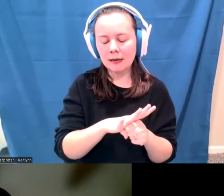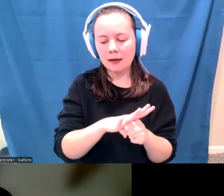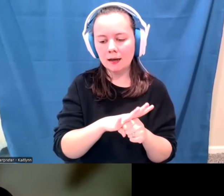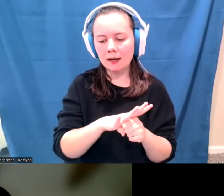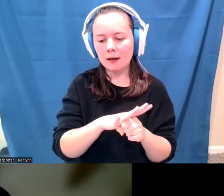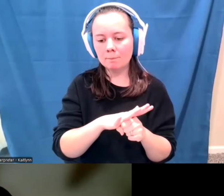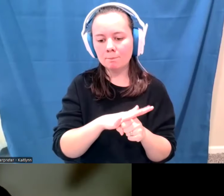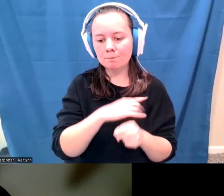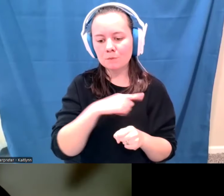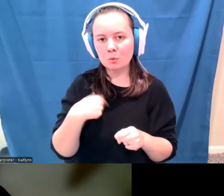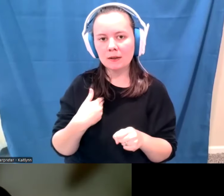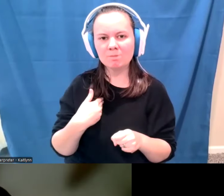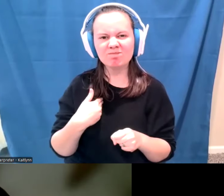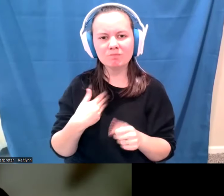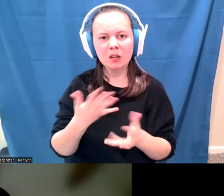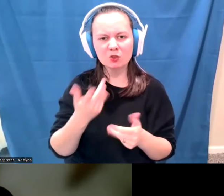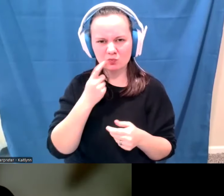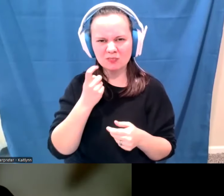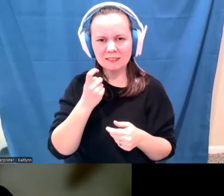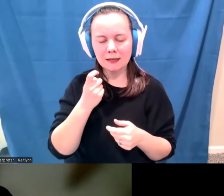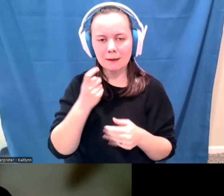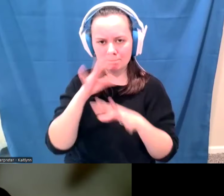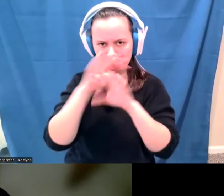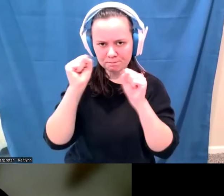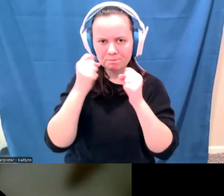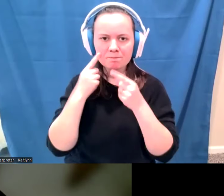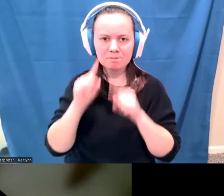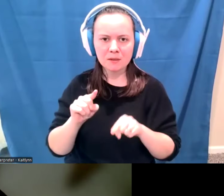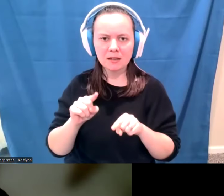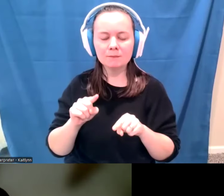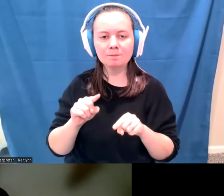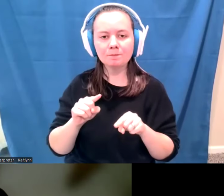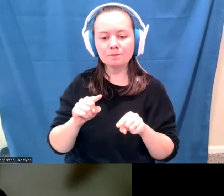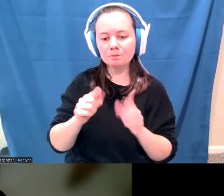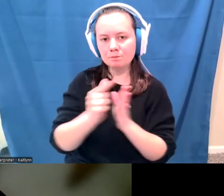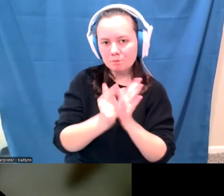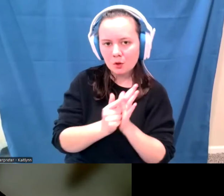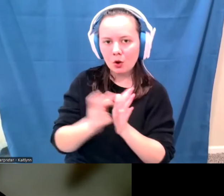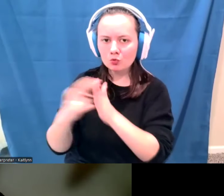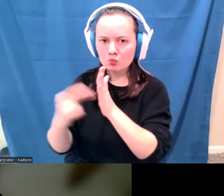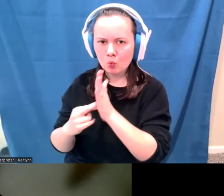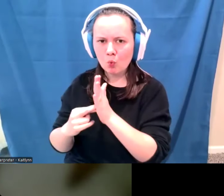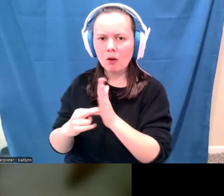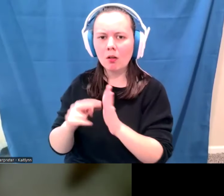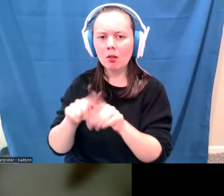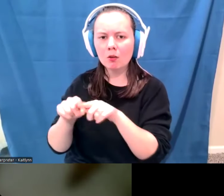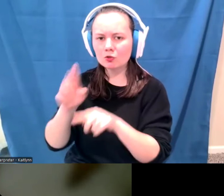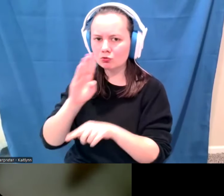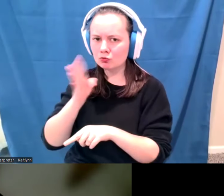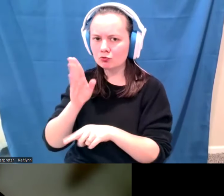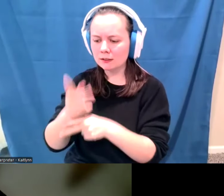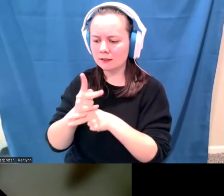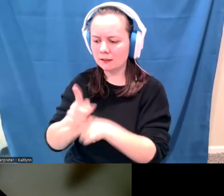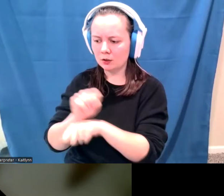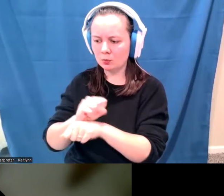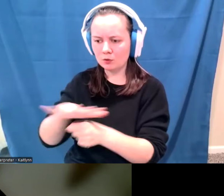we have recent executive orders and hearings and legislation and rules and the Direct Care Workforce Strategies Center and all that will